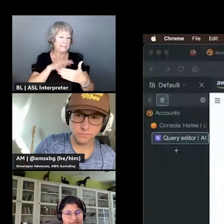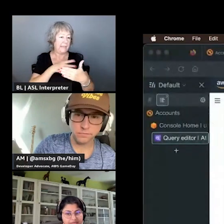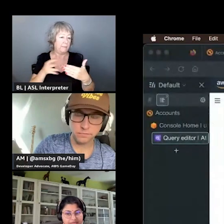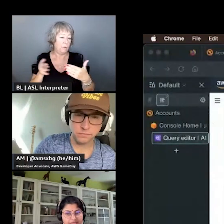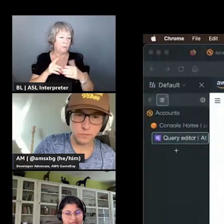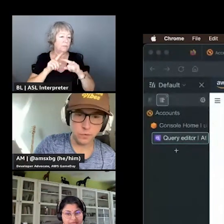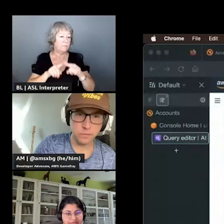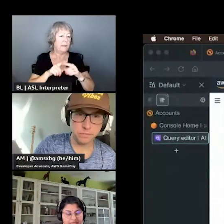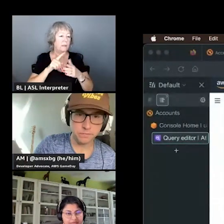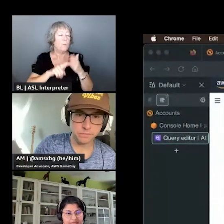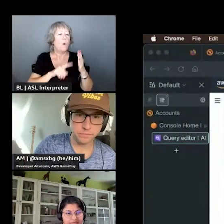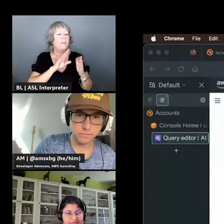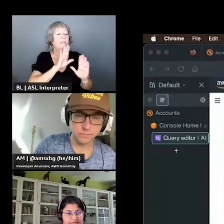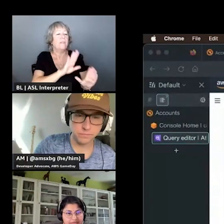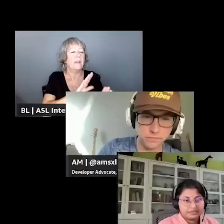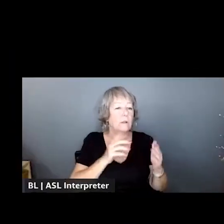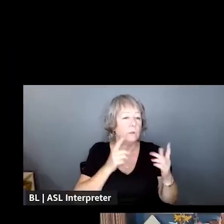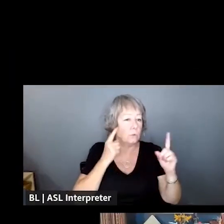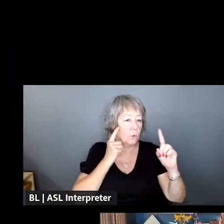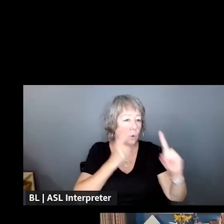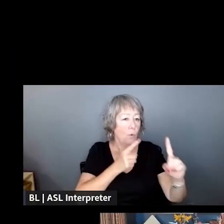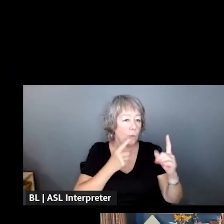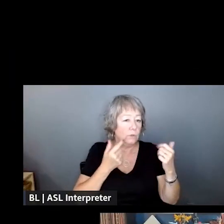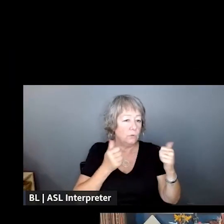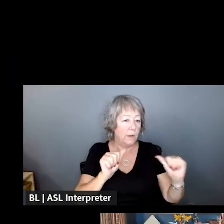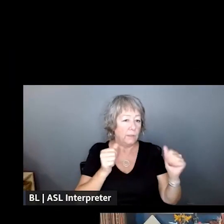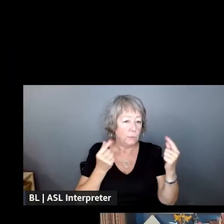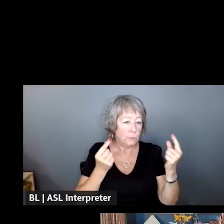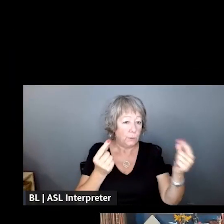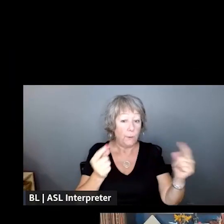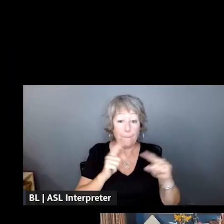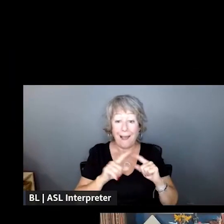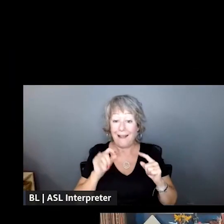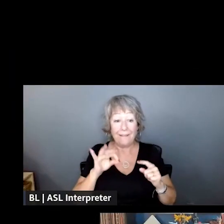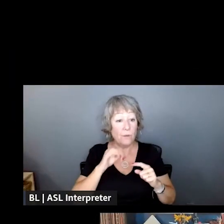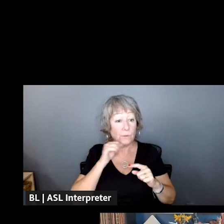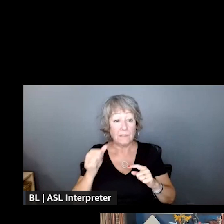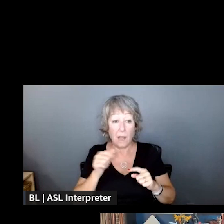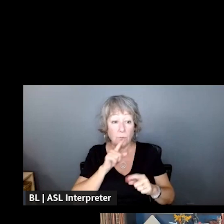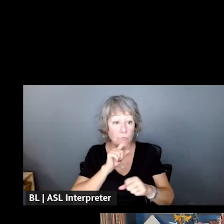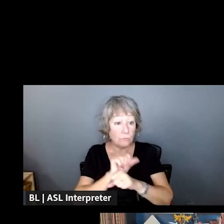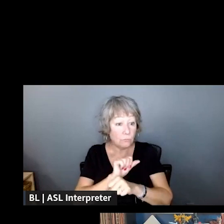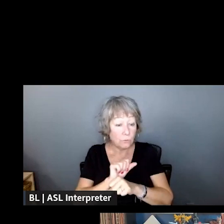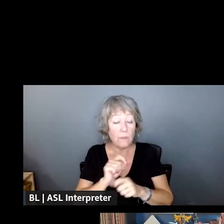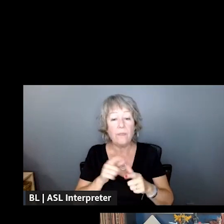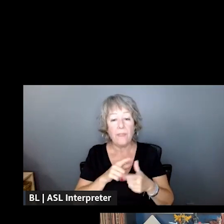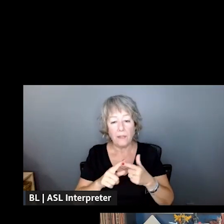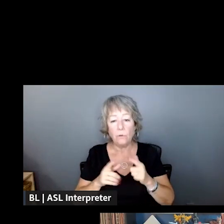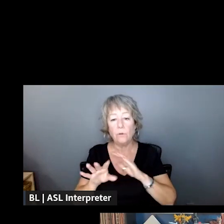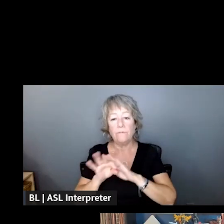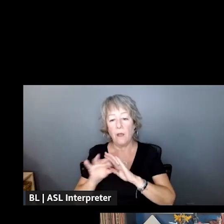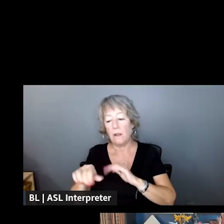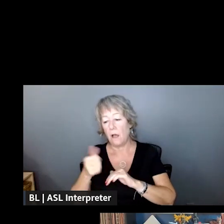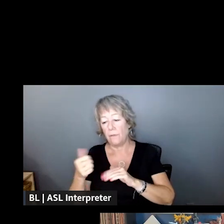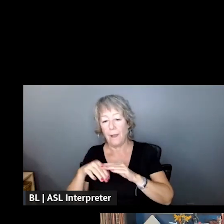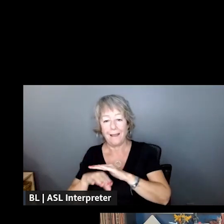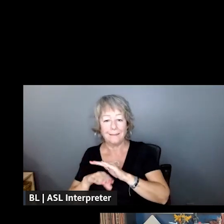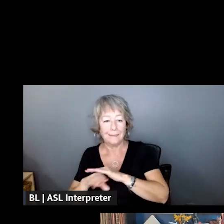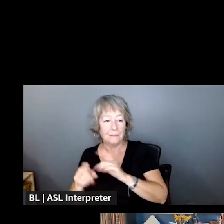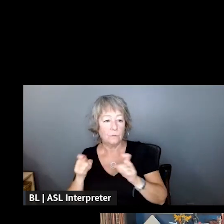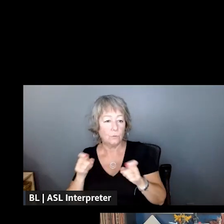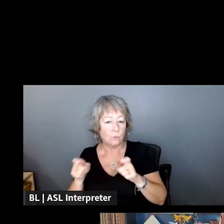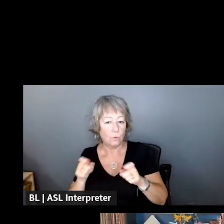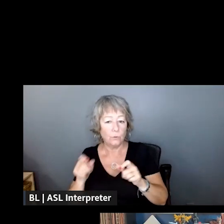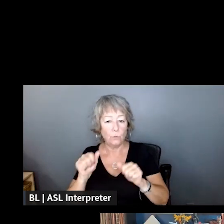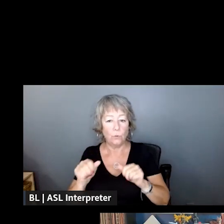trying to do. But if that was not the case, you could definitely, and you needed finder grain access control, you could